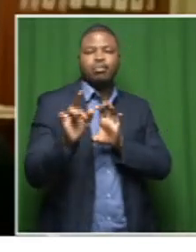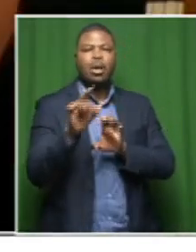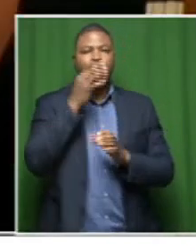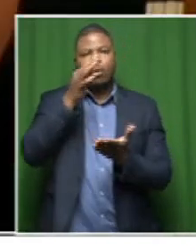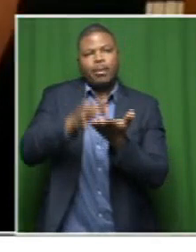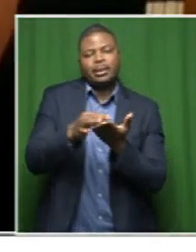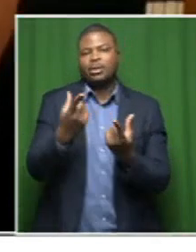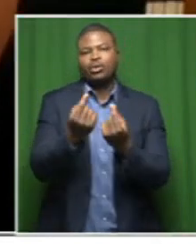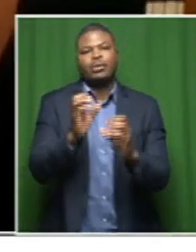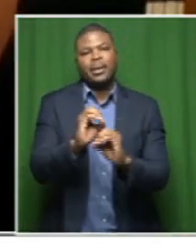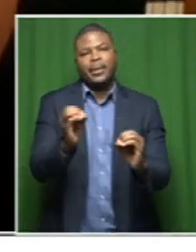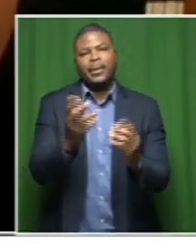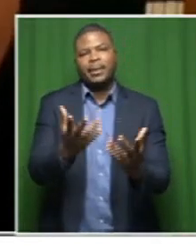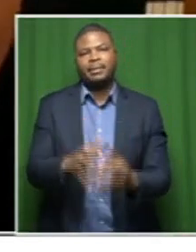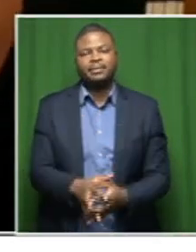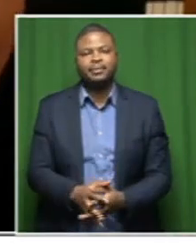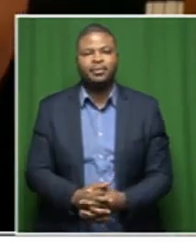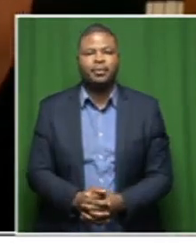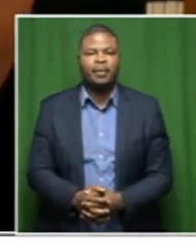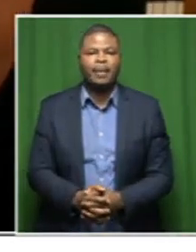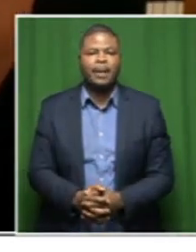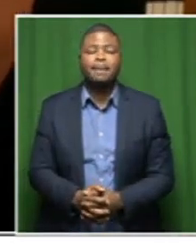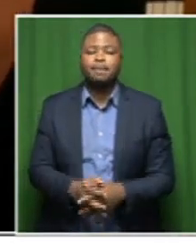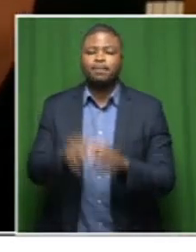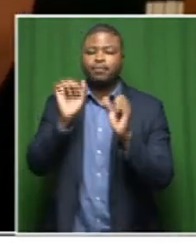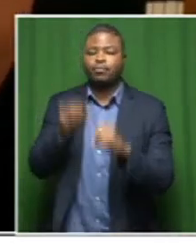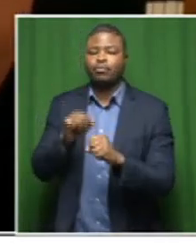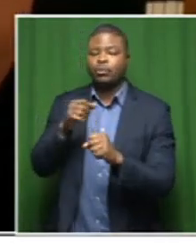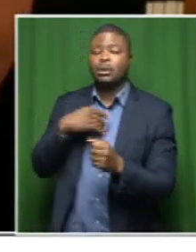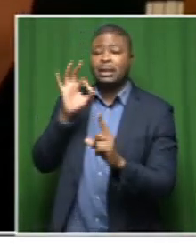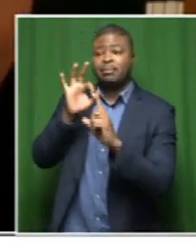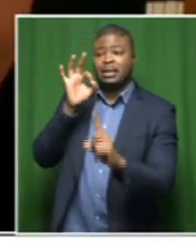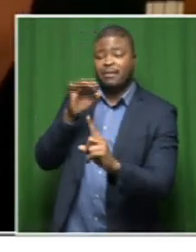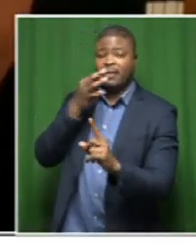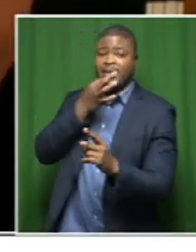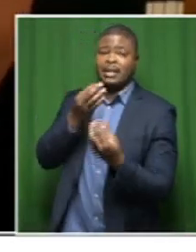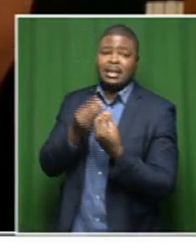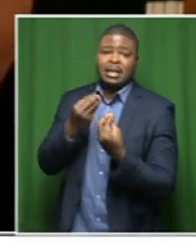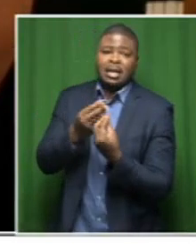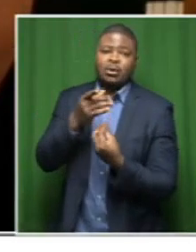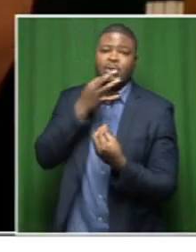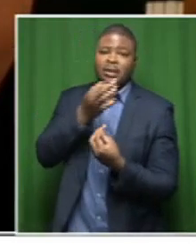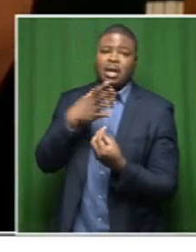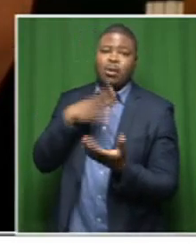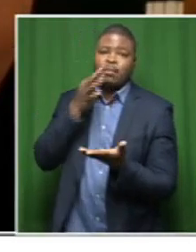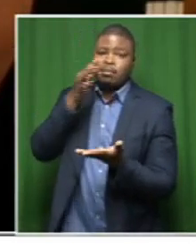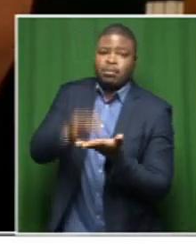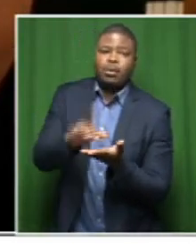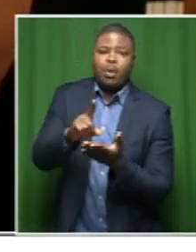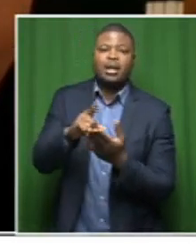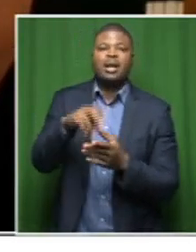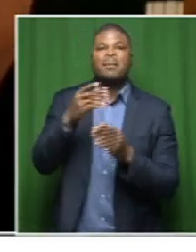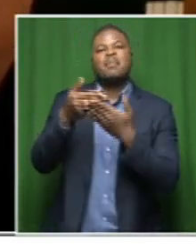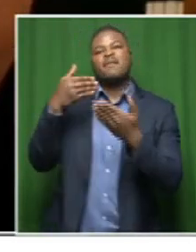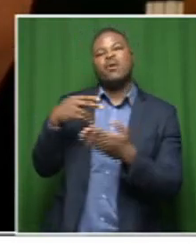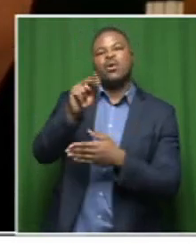Now, Nomzamo, one of the specific calls that you've made along with the Right to Know campaign was that former Northwest Deputy Police